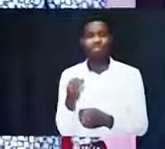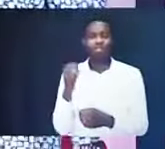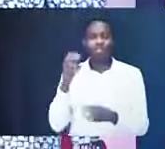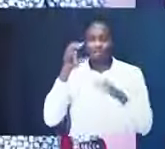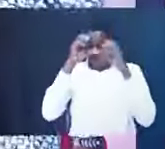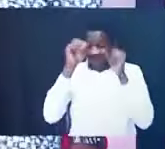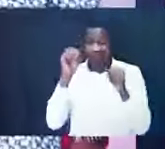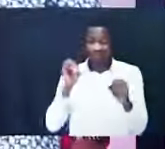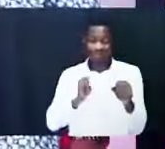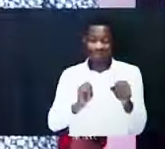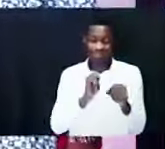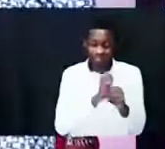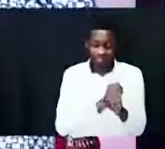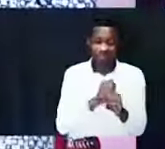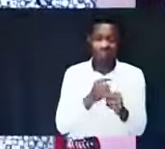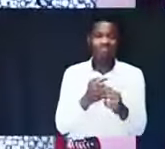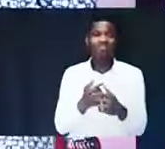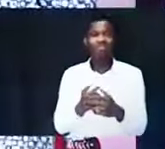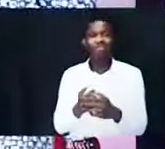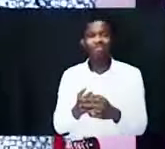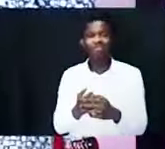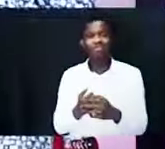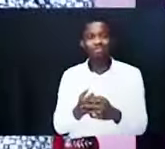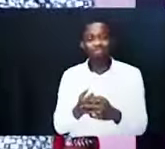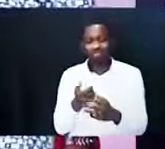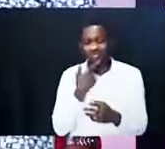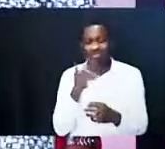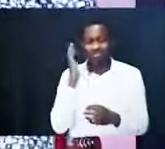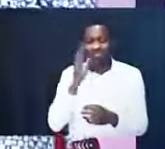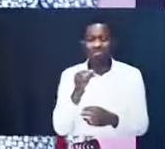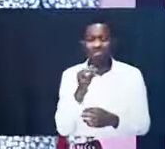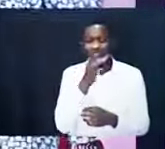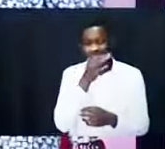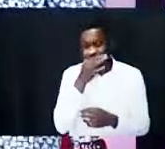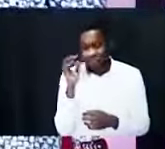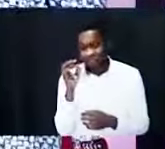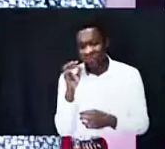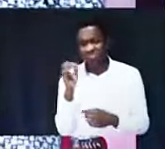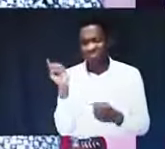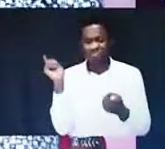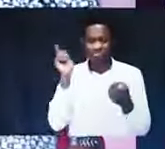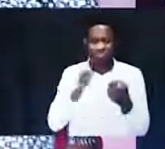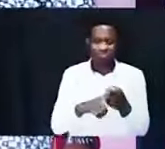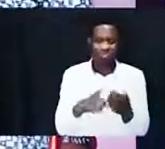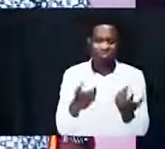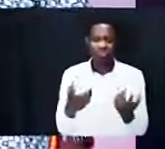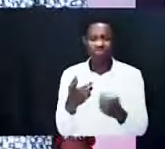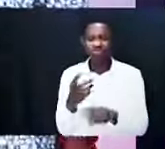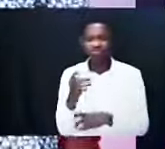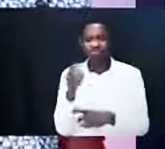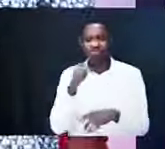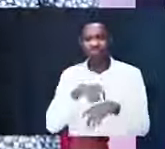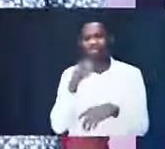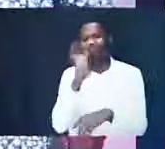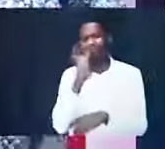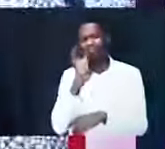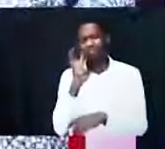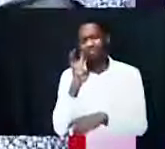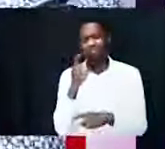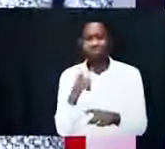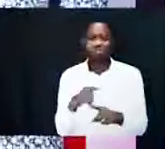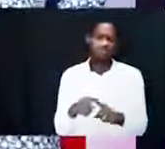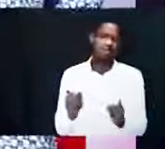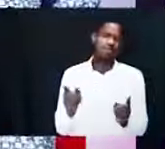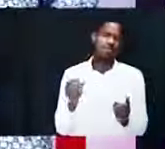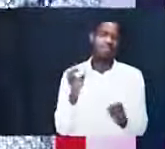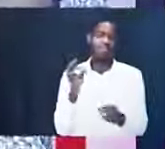fast up to about, then they say 4 o'clock. But if you cannot, Why the bat? Let them fast. And I